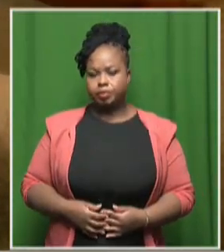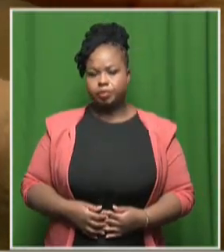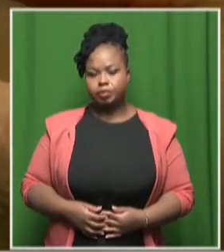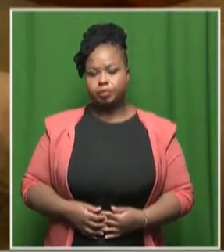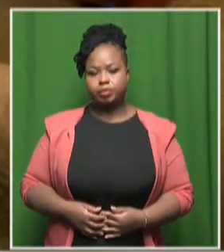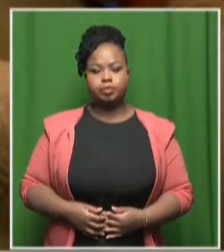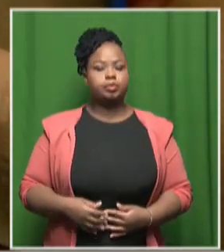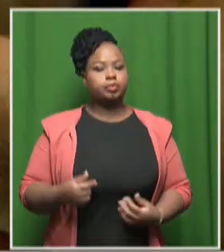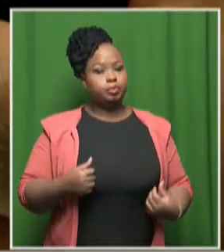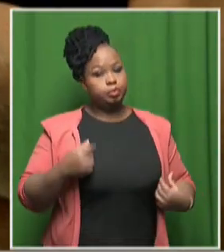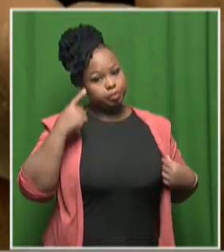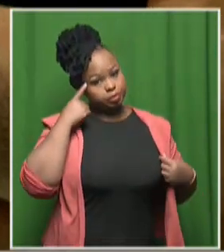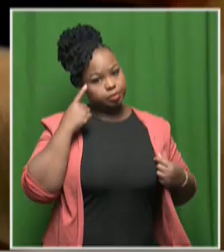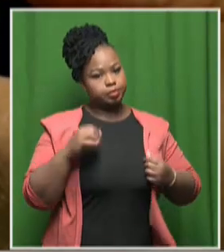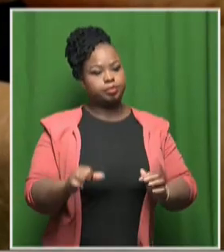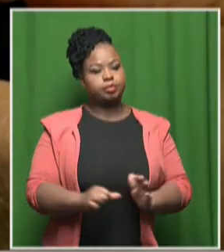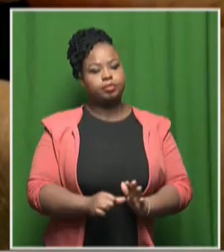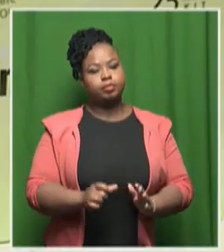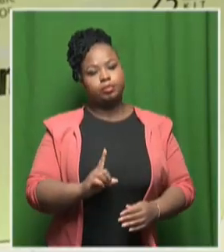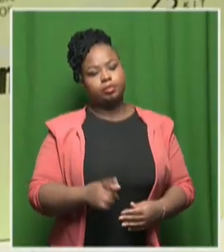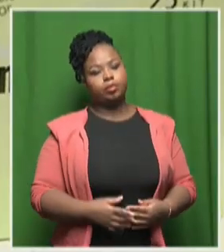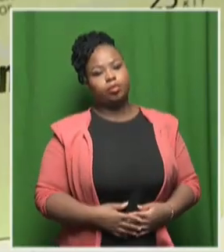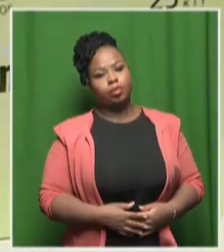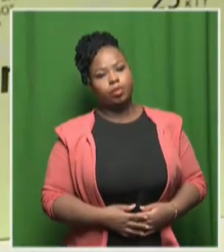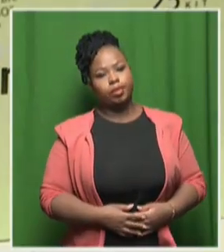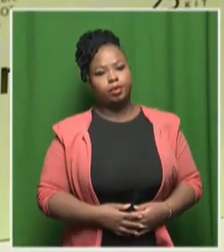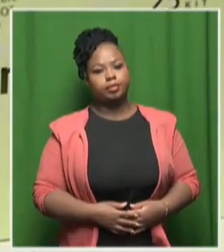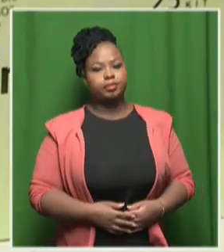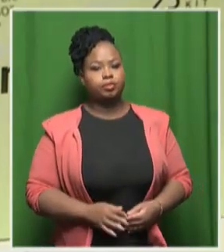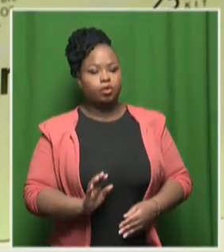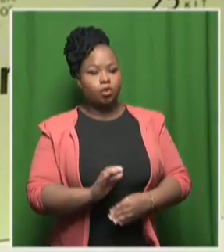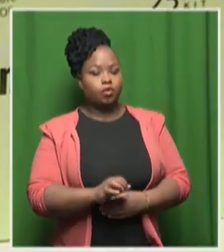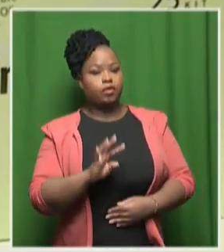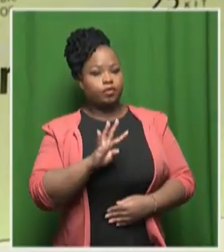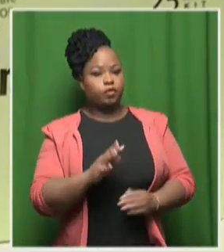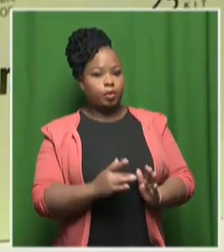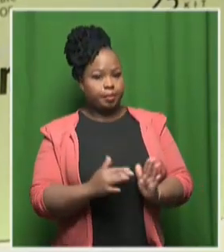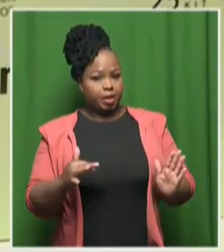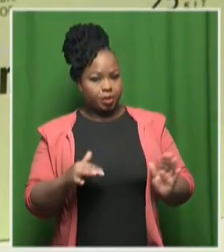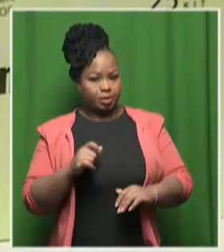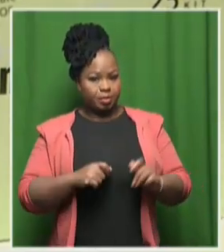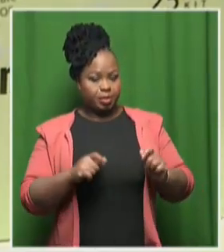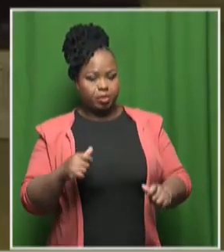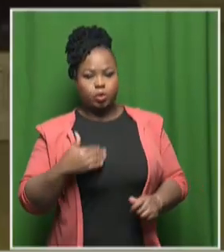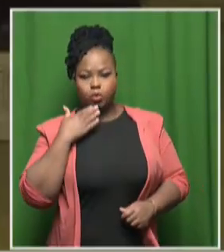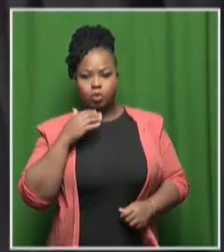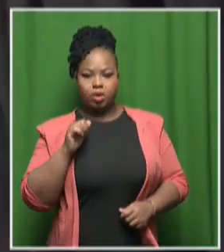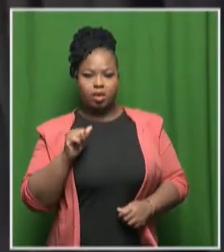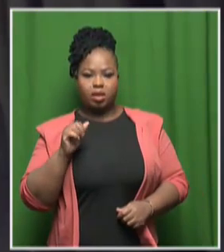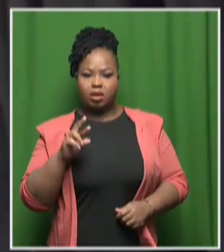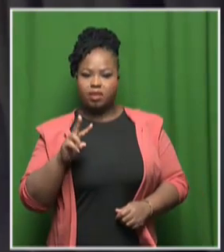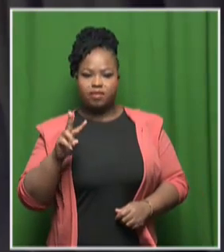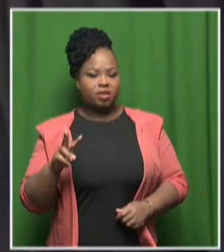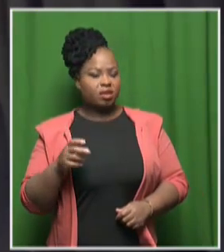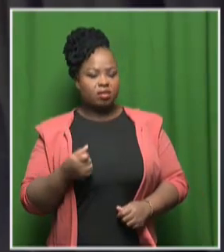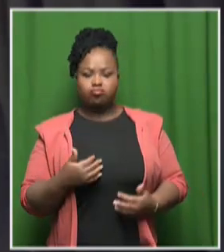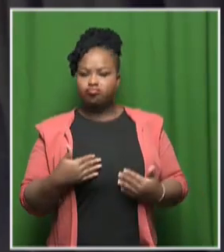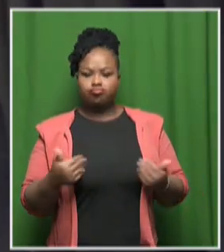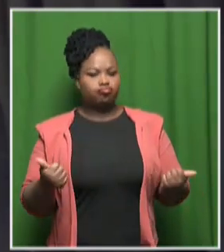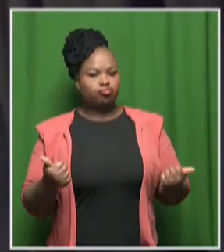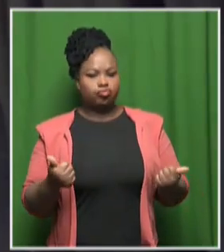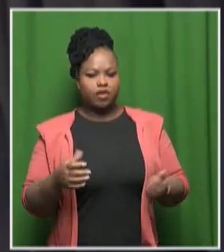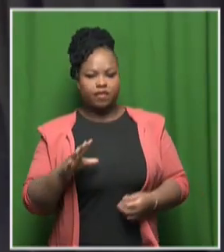I think what is important, I would say, is that over 4 million of our patients on ARVs are fine. They are very well, actually,